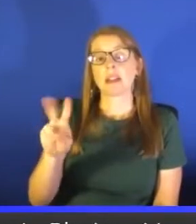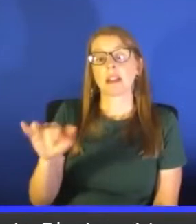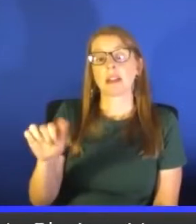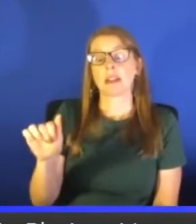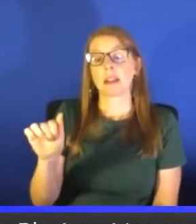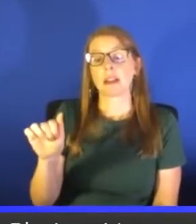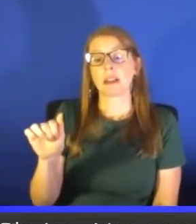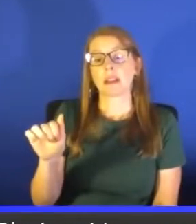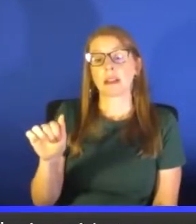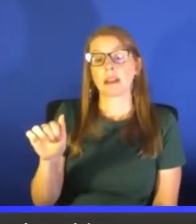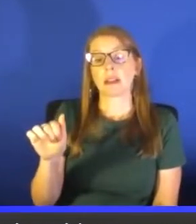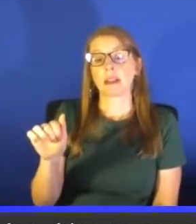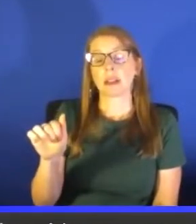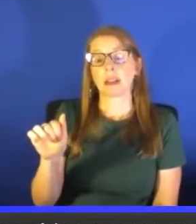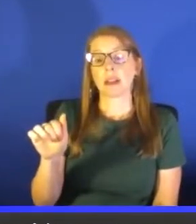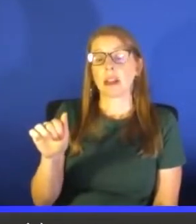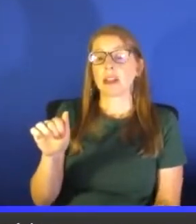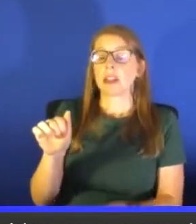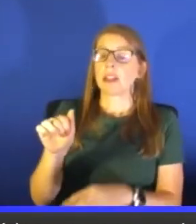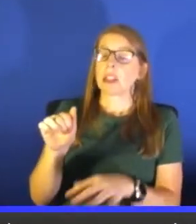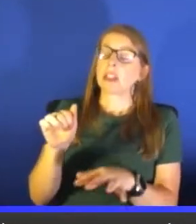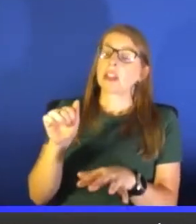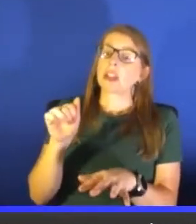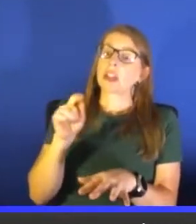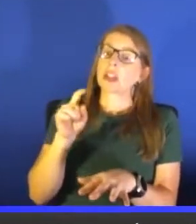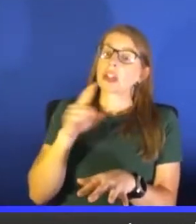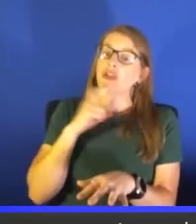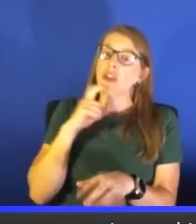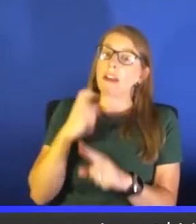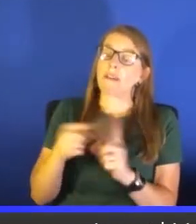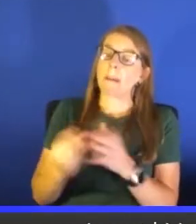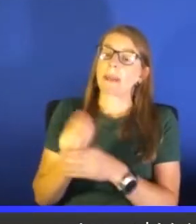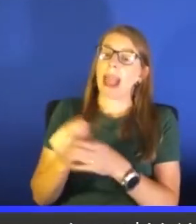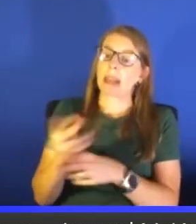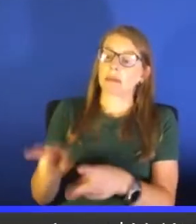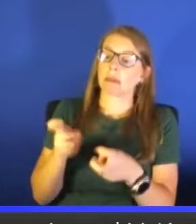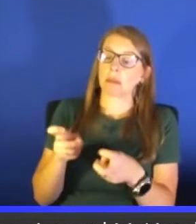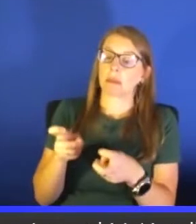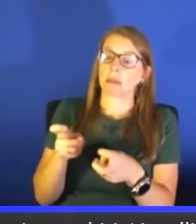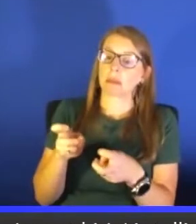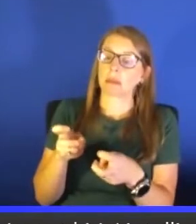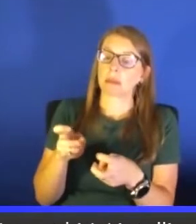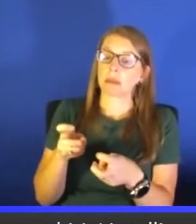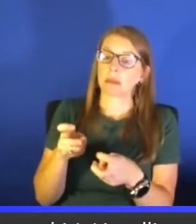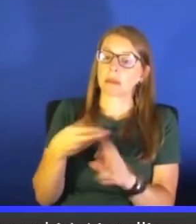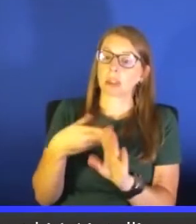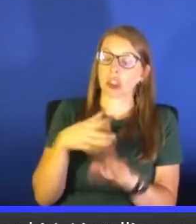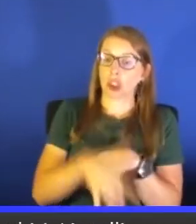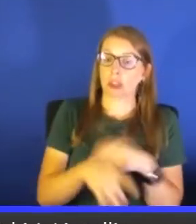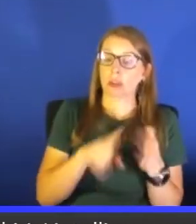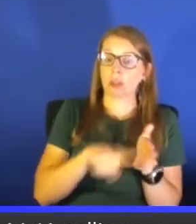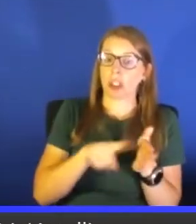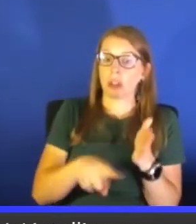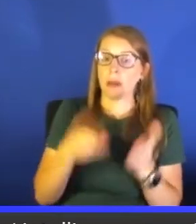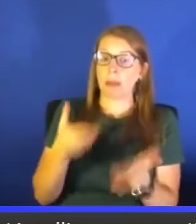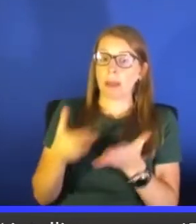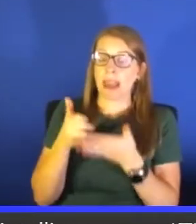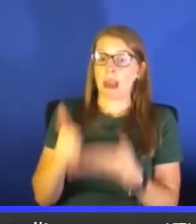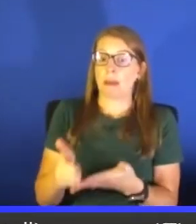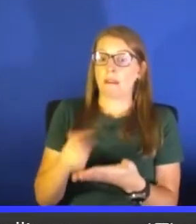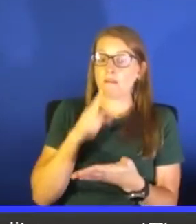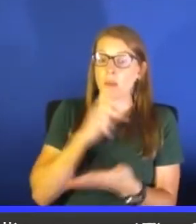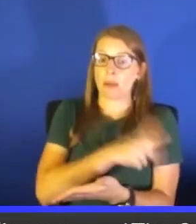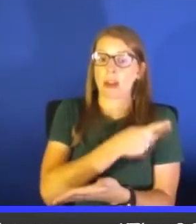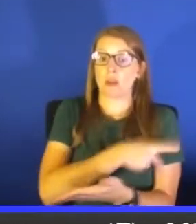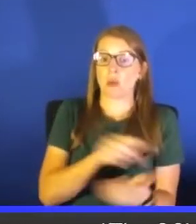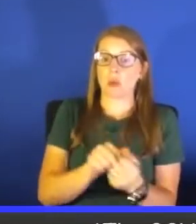from a plant, so it's more of a natural product. And actually some early research is showing that stevia may actually be helpful for patients with fatty